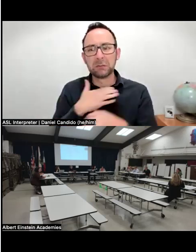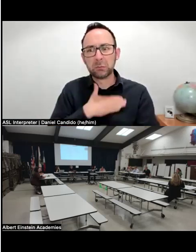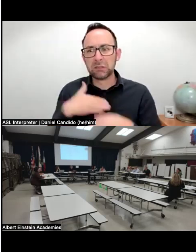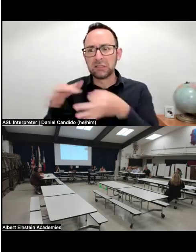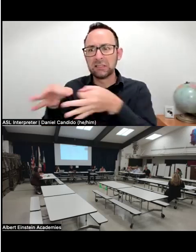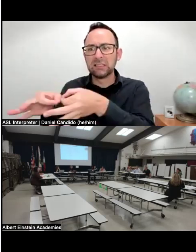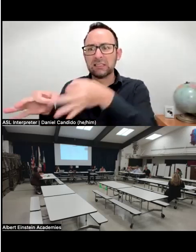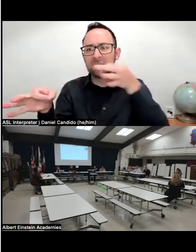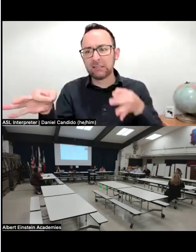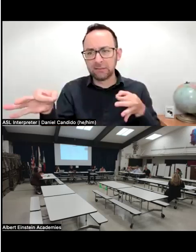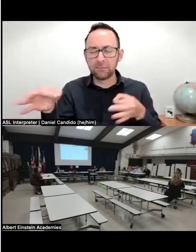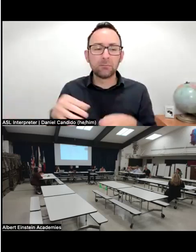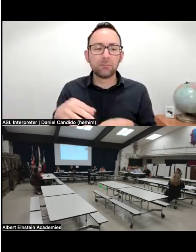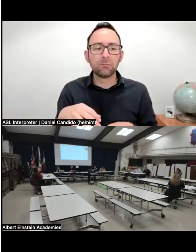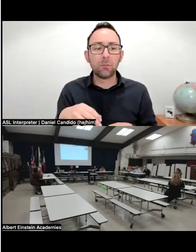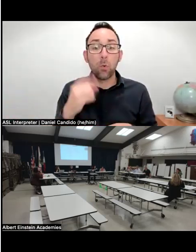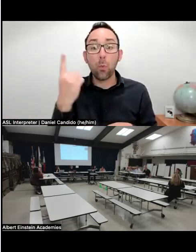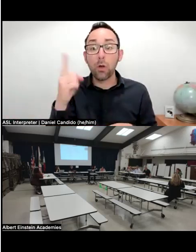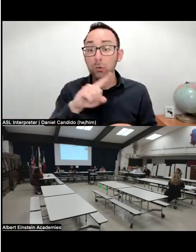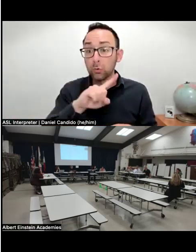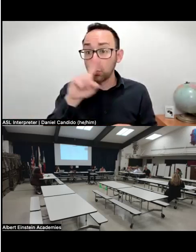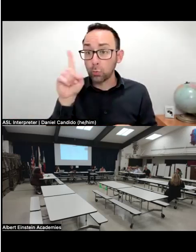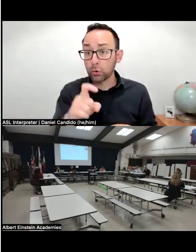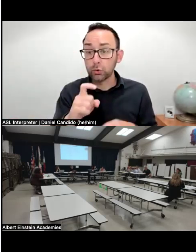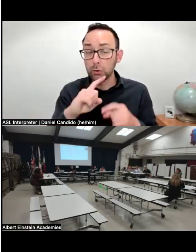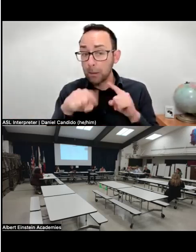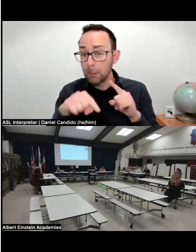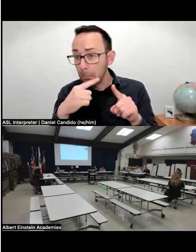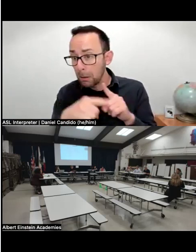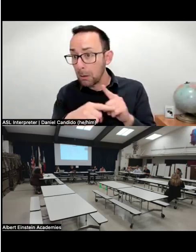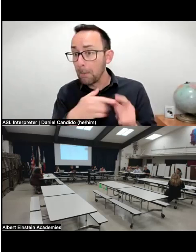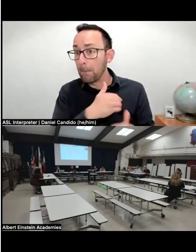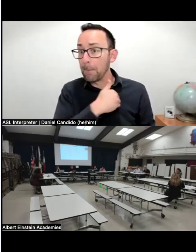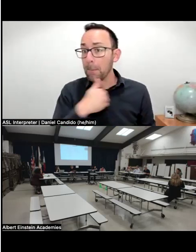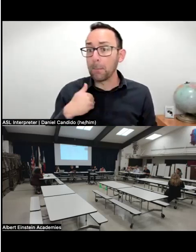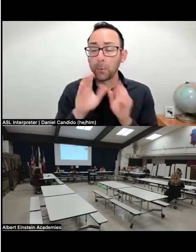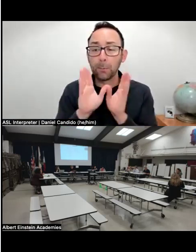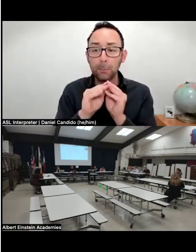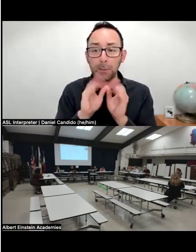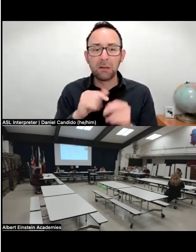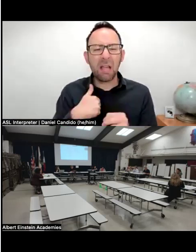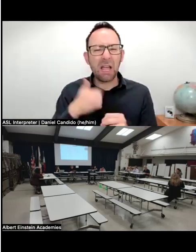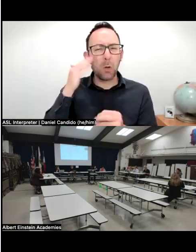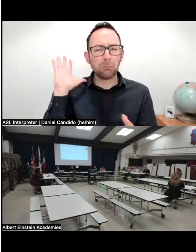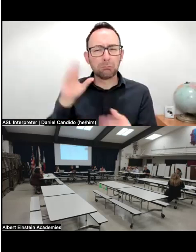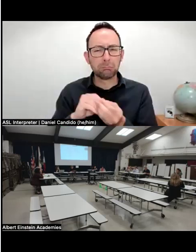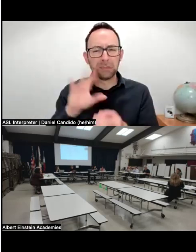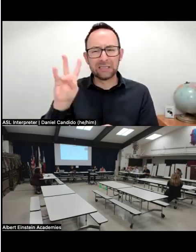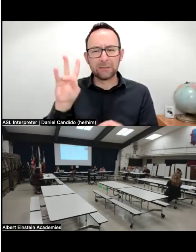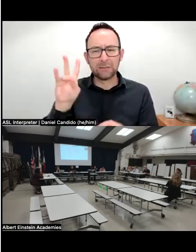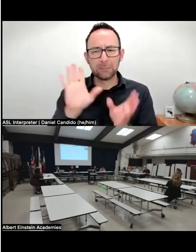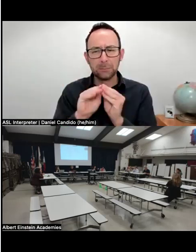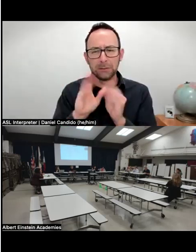One question is about the number of meetings. So I know that there are 7 meetings there. Is the